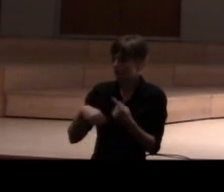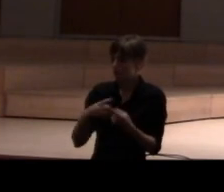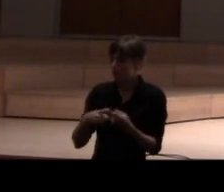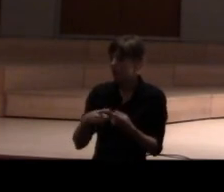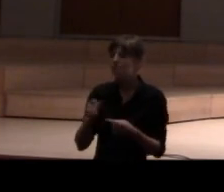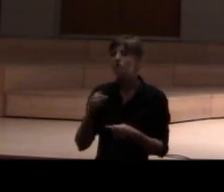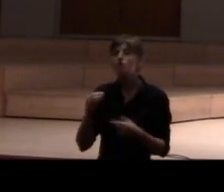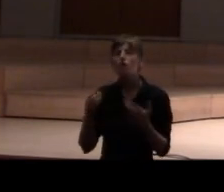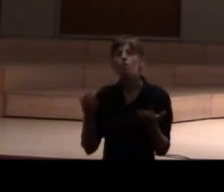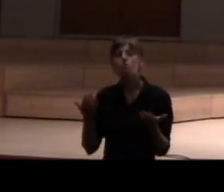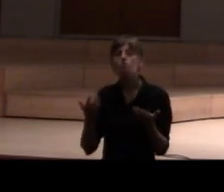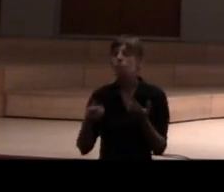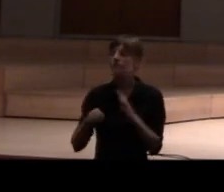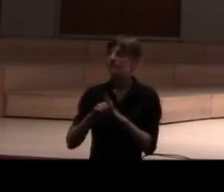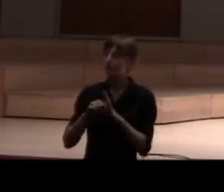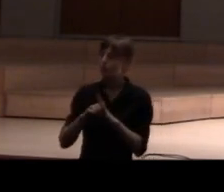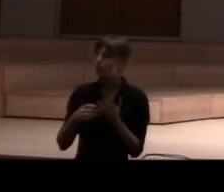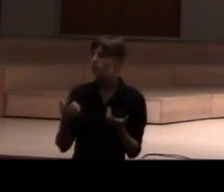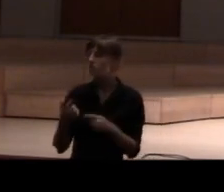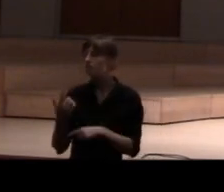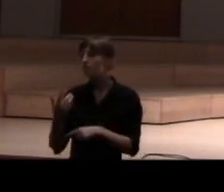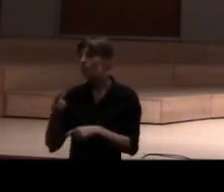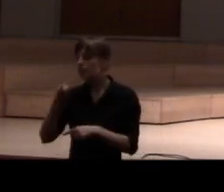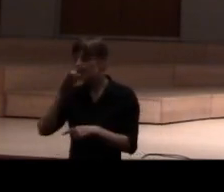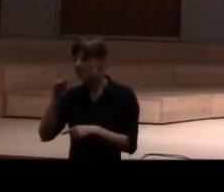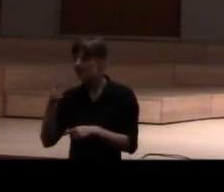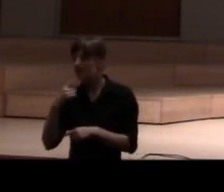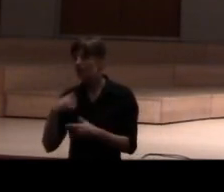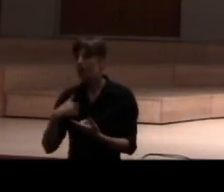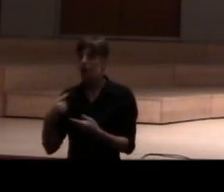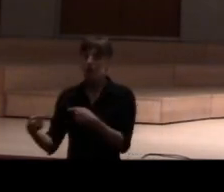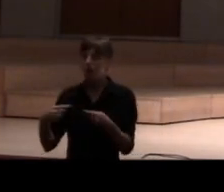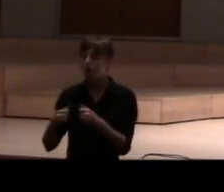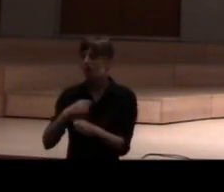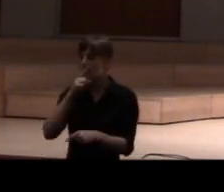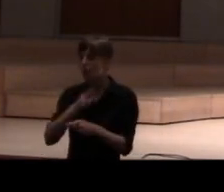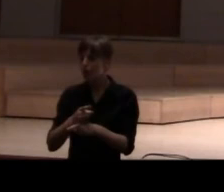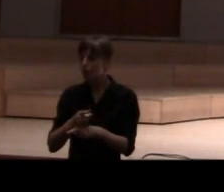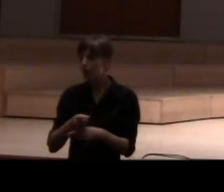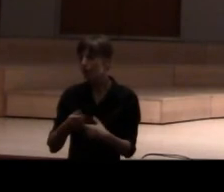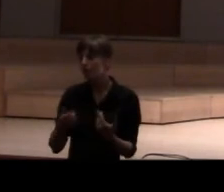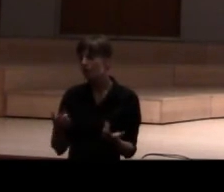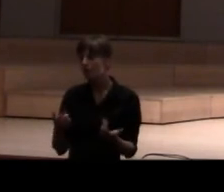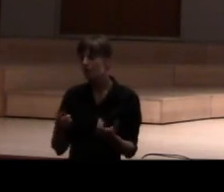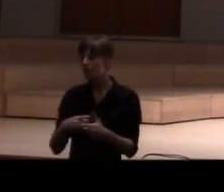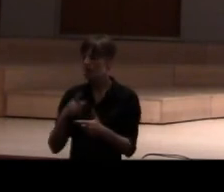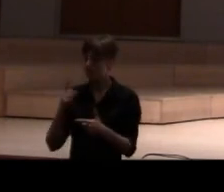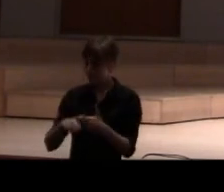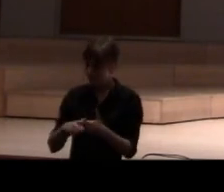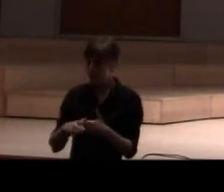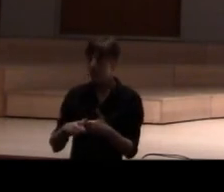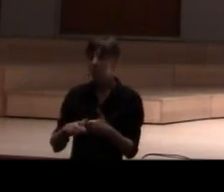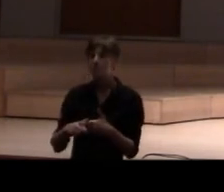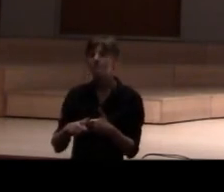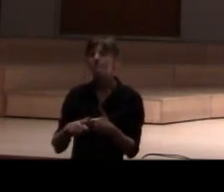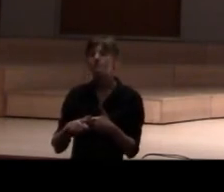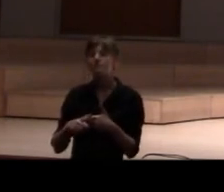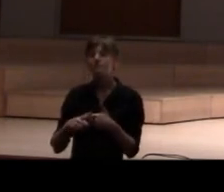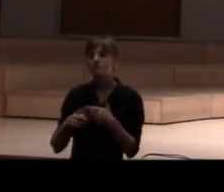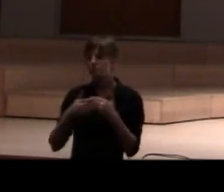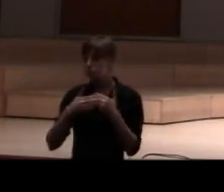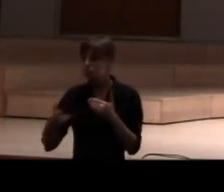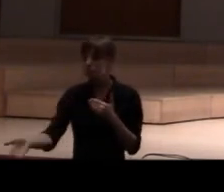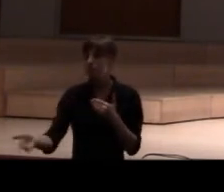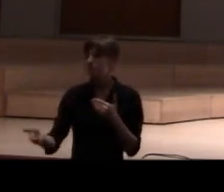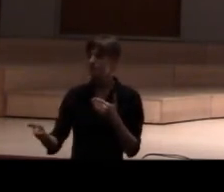life? One kid is going to say, I got in an argument with my brother. And then suddenly from that point onward, it is a litany of getting